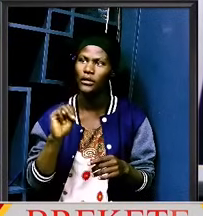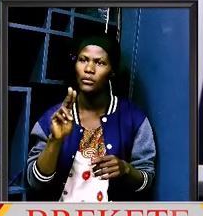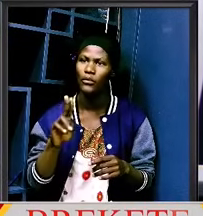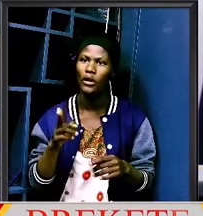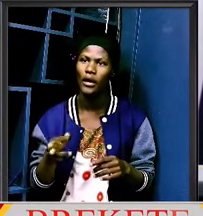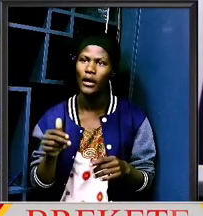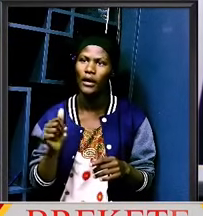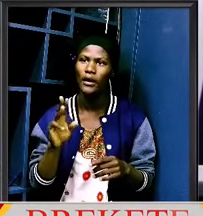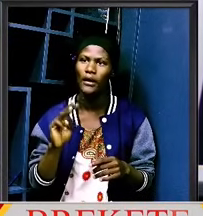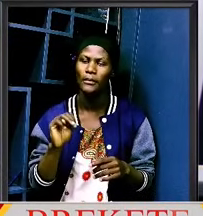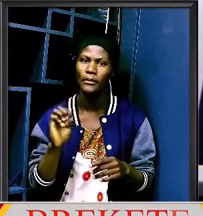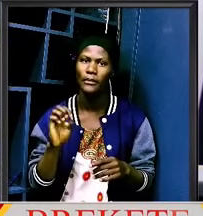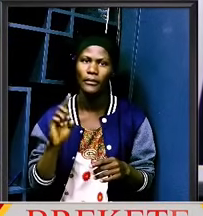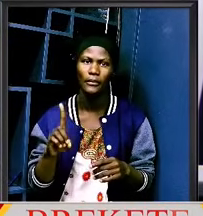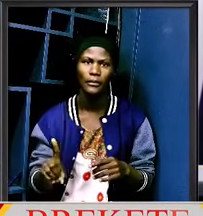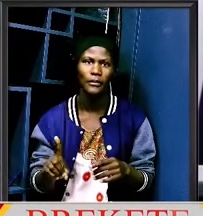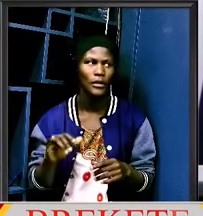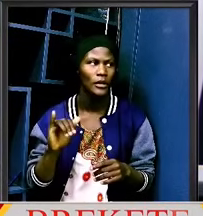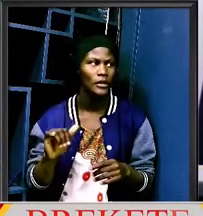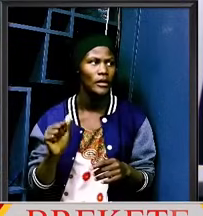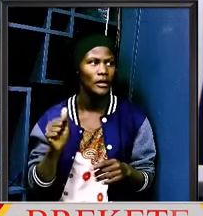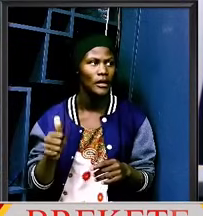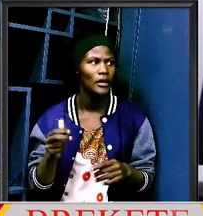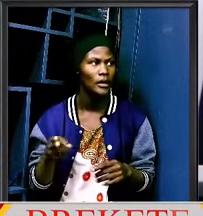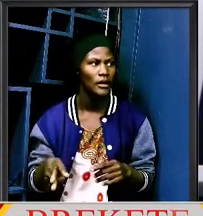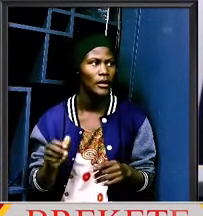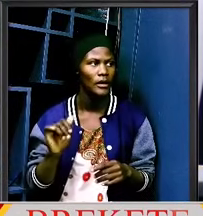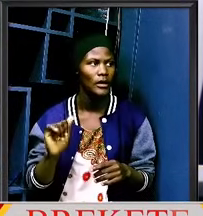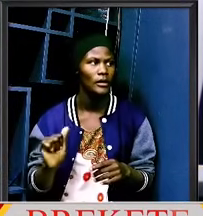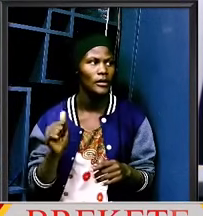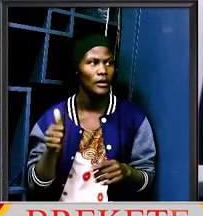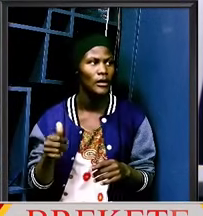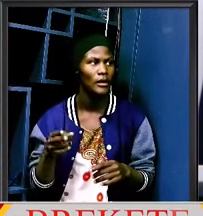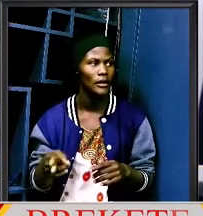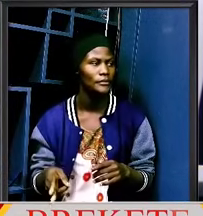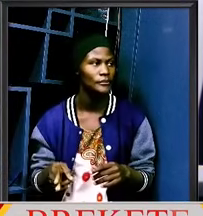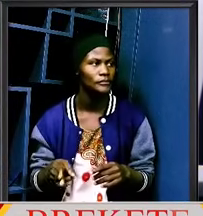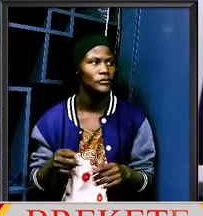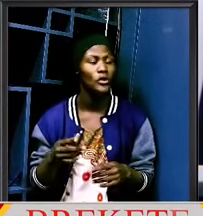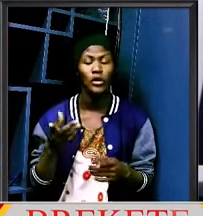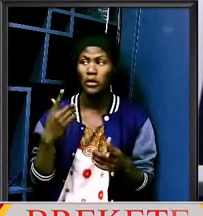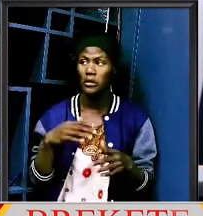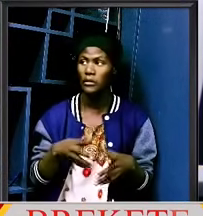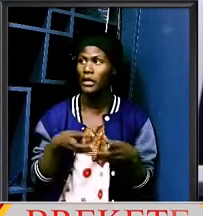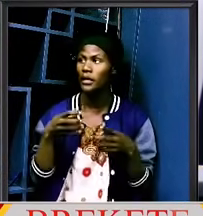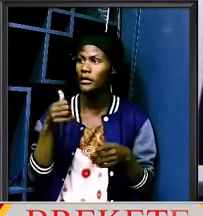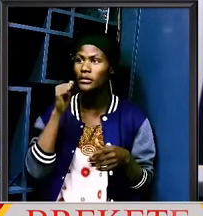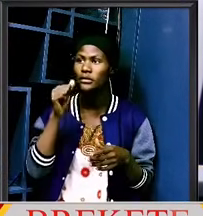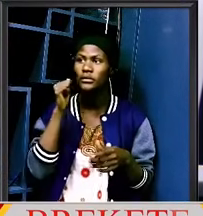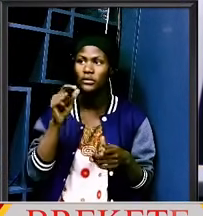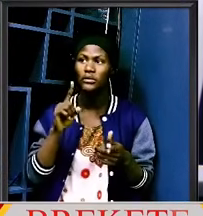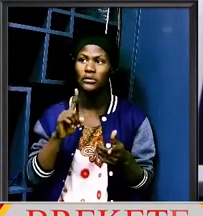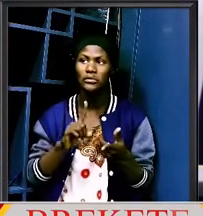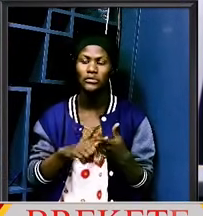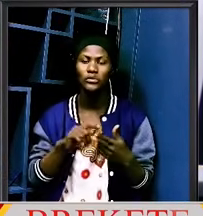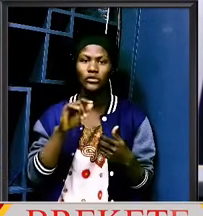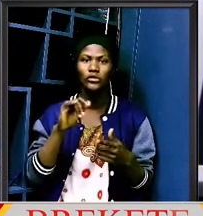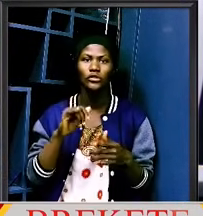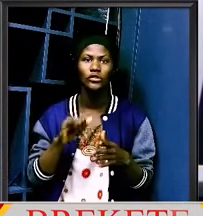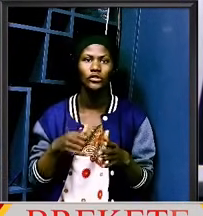talk, listen. Come here, come carry this girl, come meet Judge Akume. Because we no get confidence, we are in